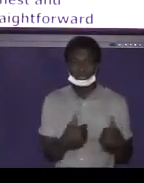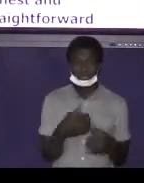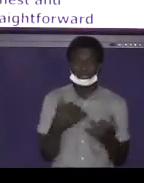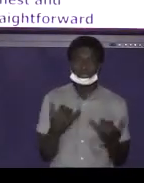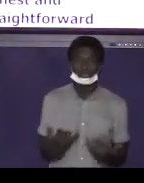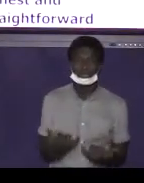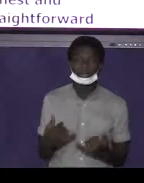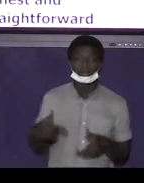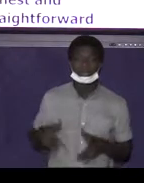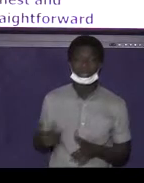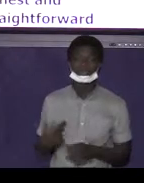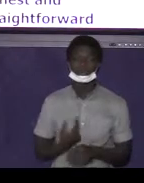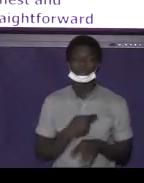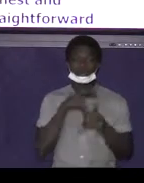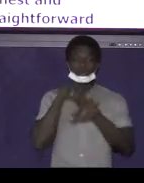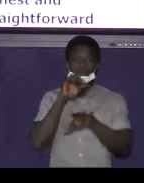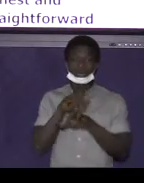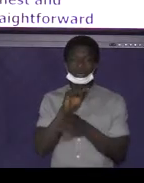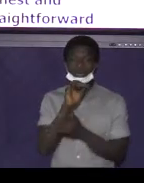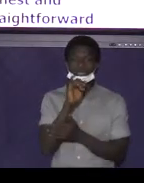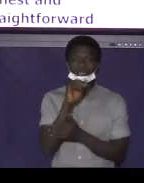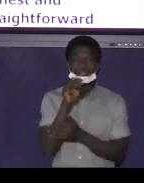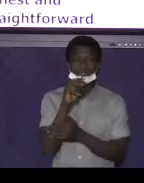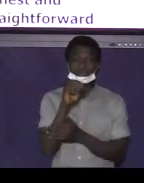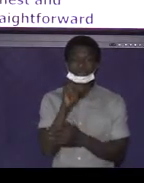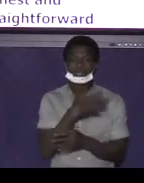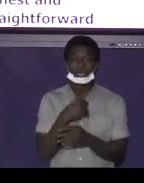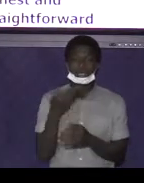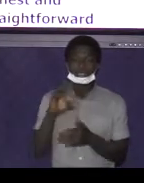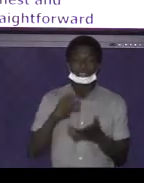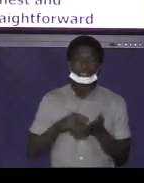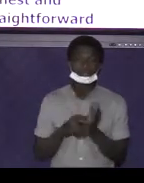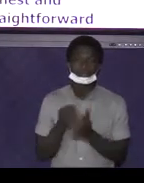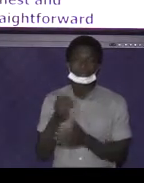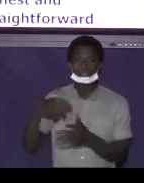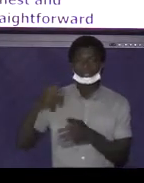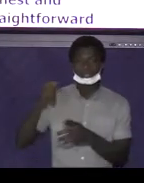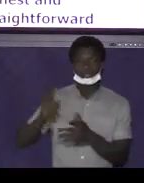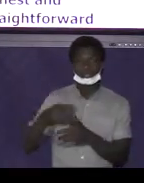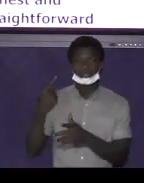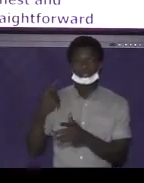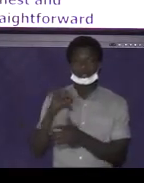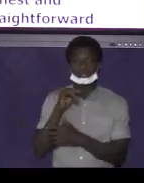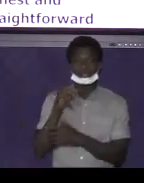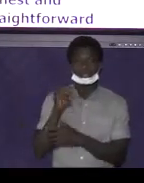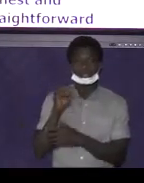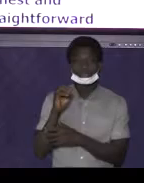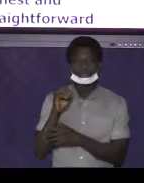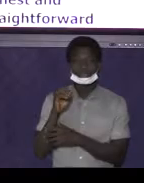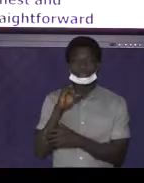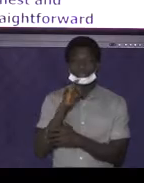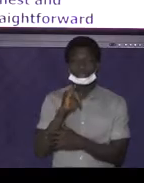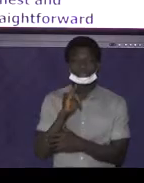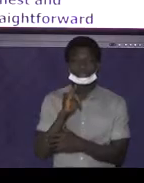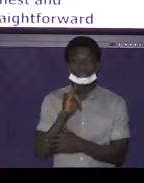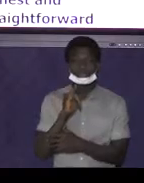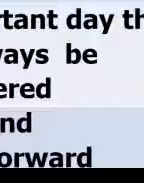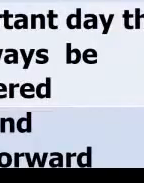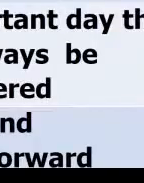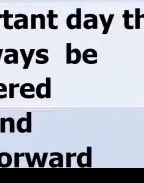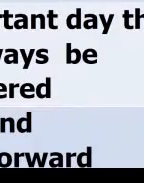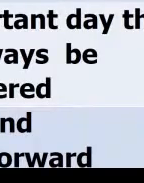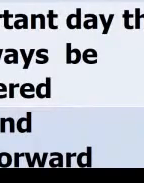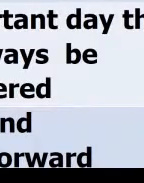Now let's look at idioms and their meanings. The first idiom to be considered is to pour